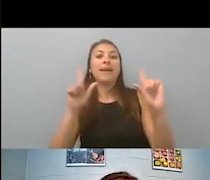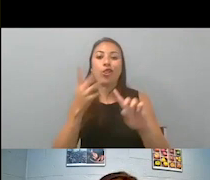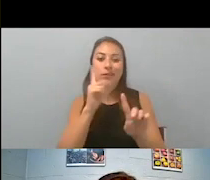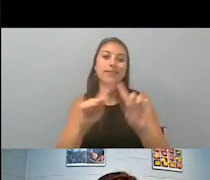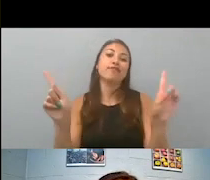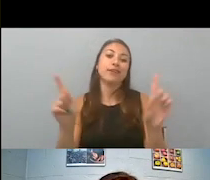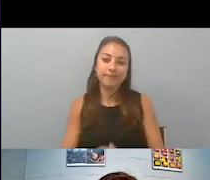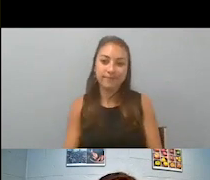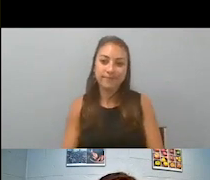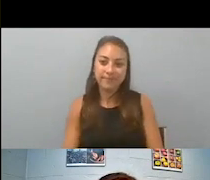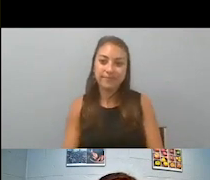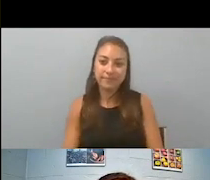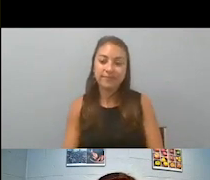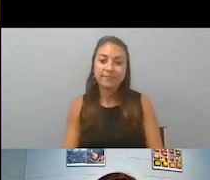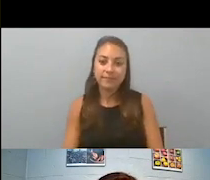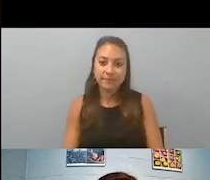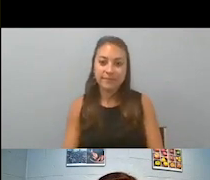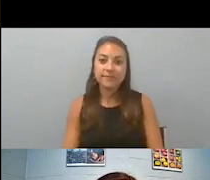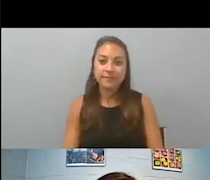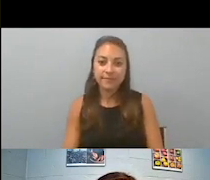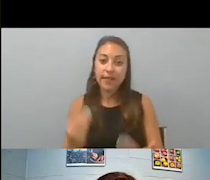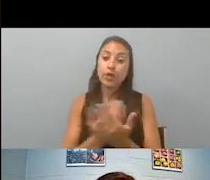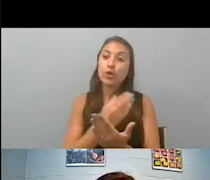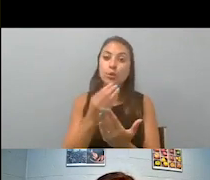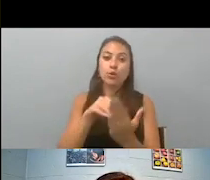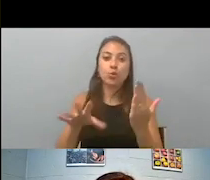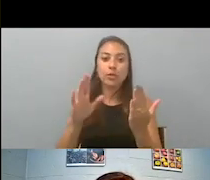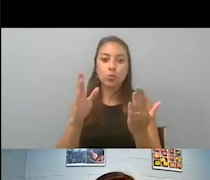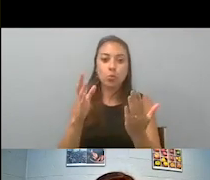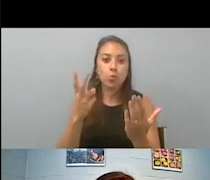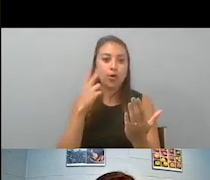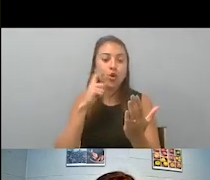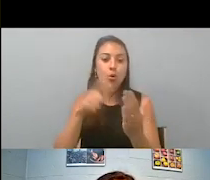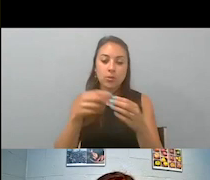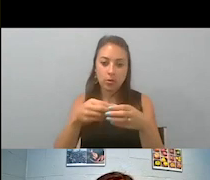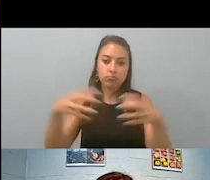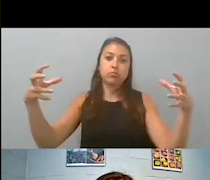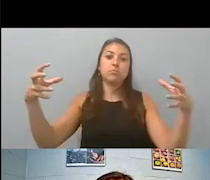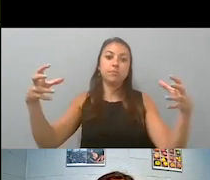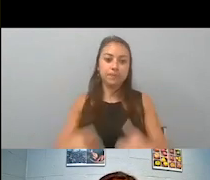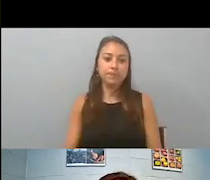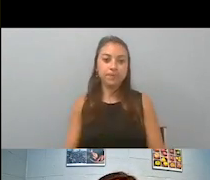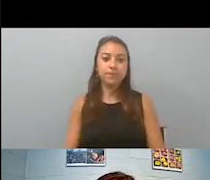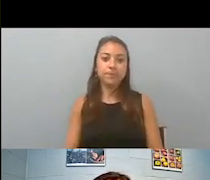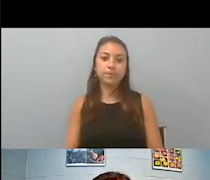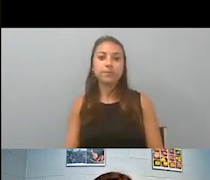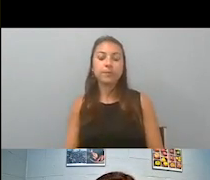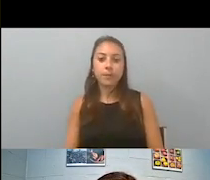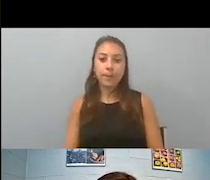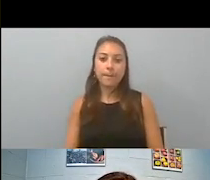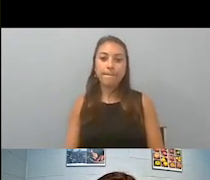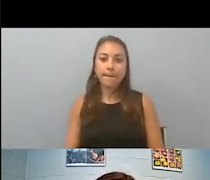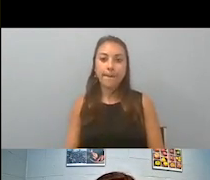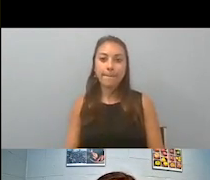Ratty, and new students will be excited to see that we've expanded the amount of people who can fit in this space. So